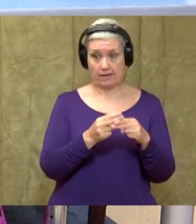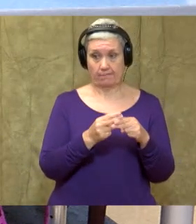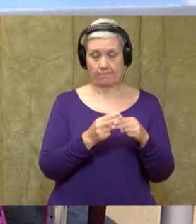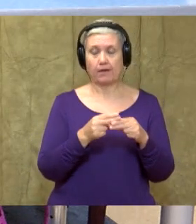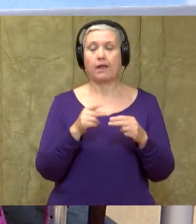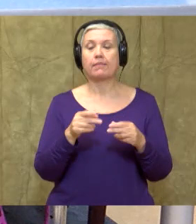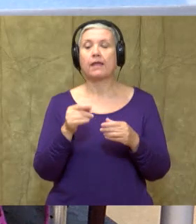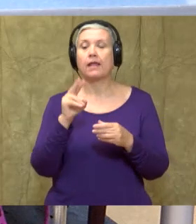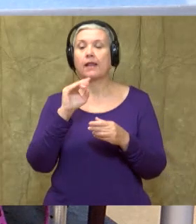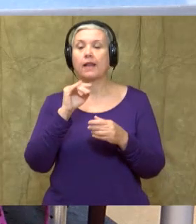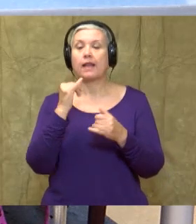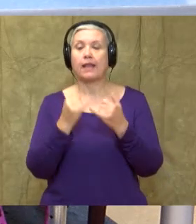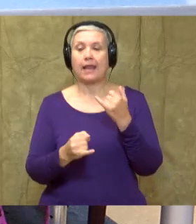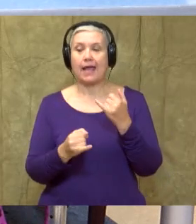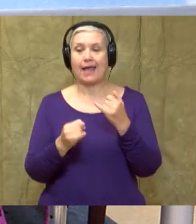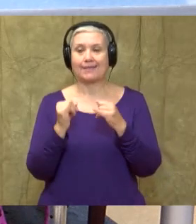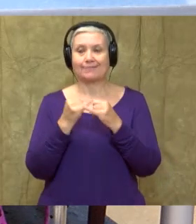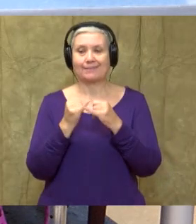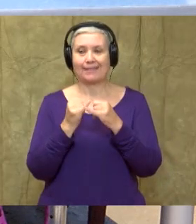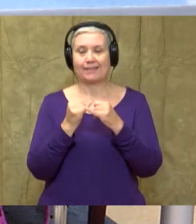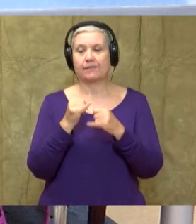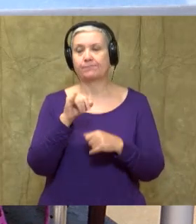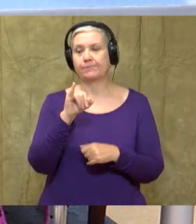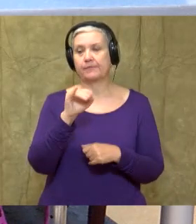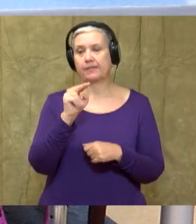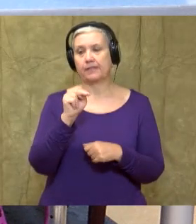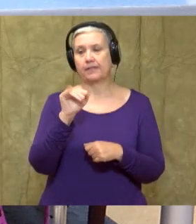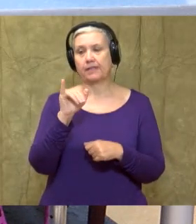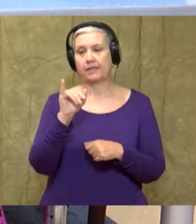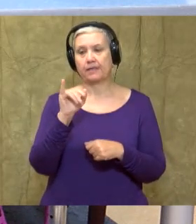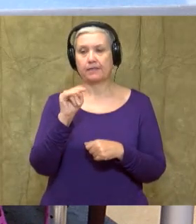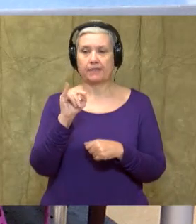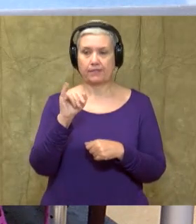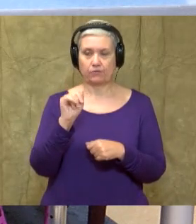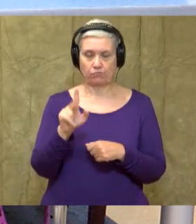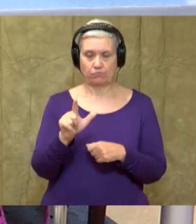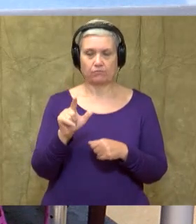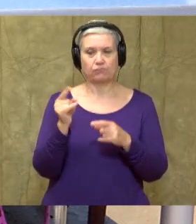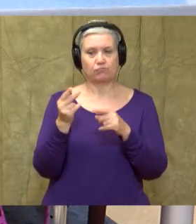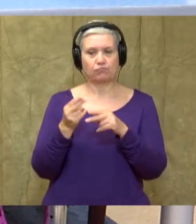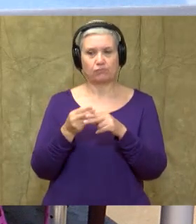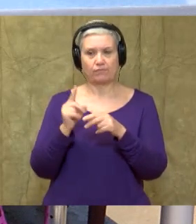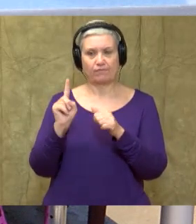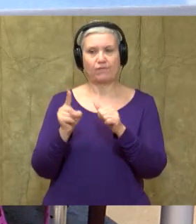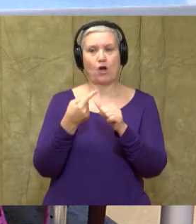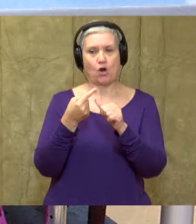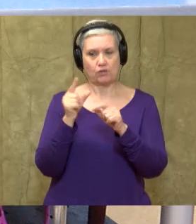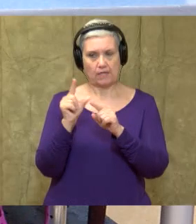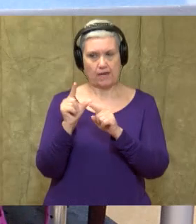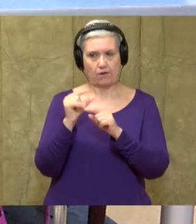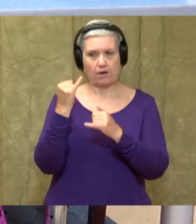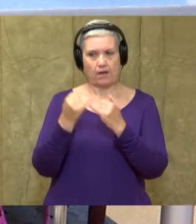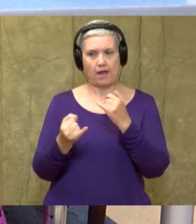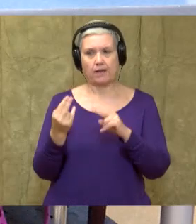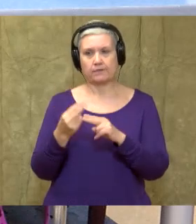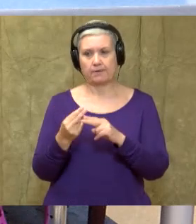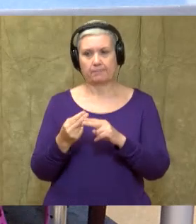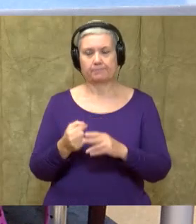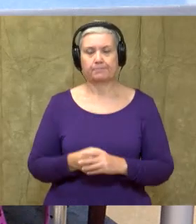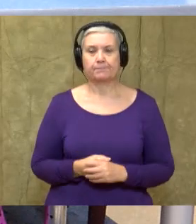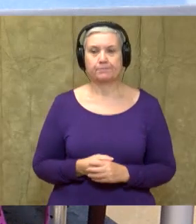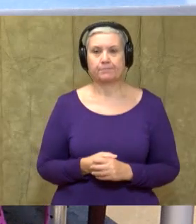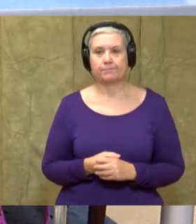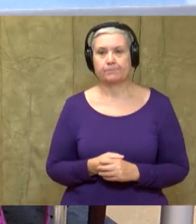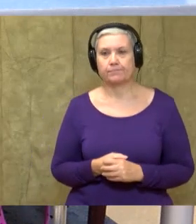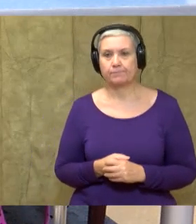enter your first full name and your last name initial. And where it says other, we would like for you to